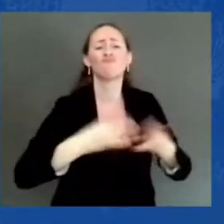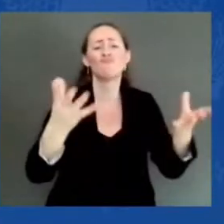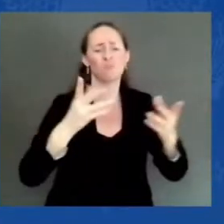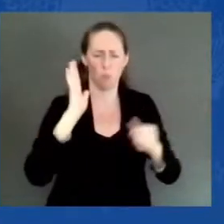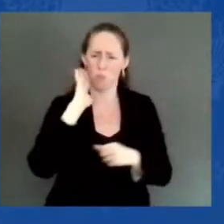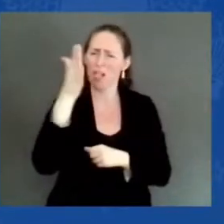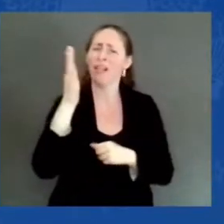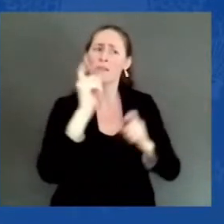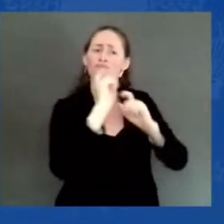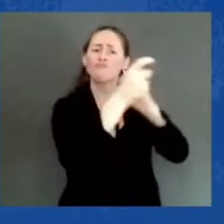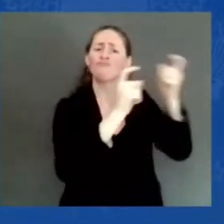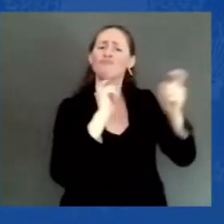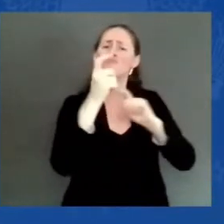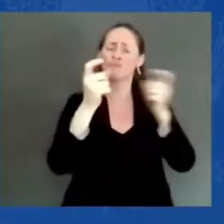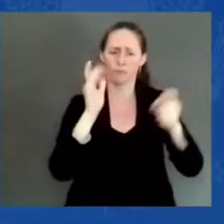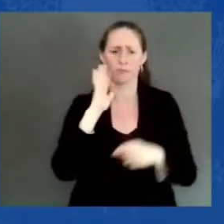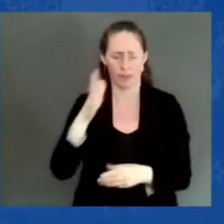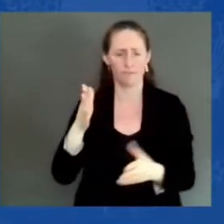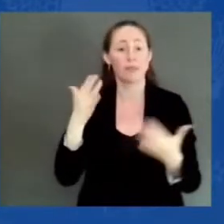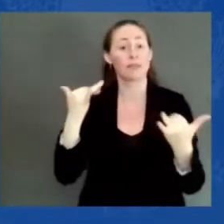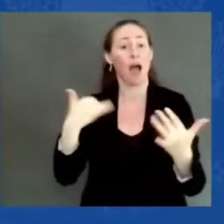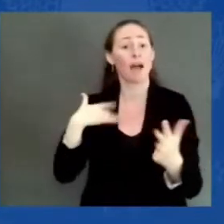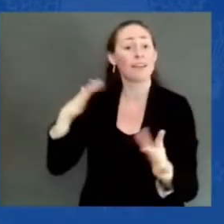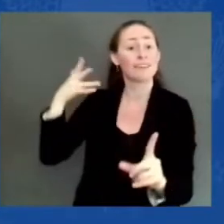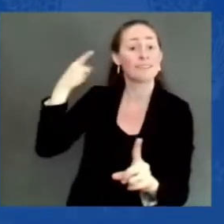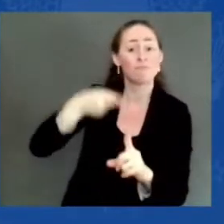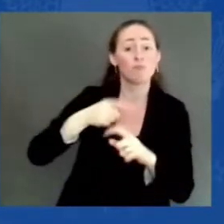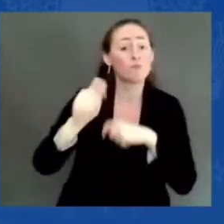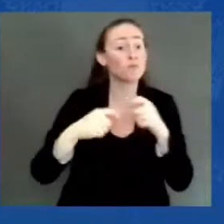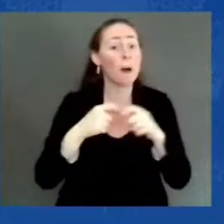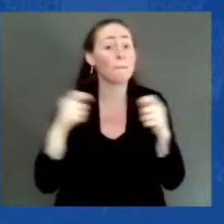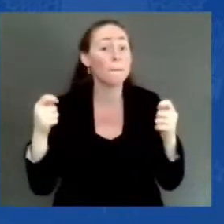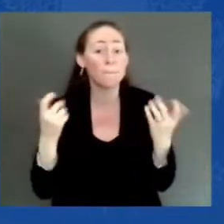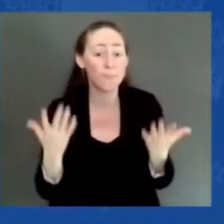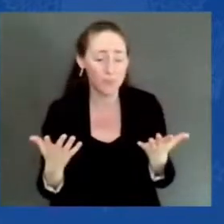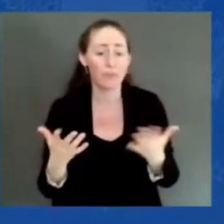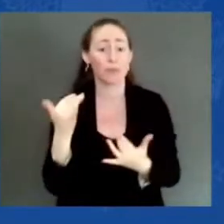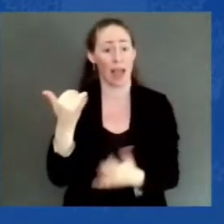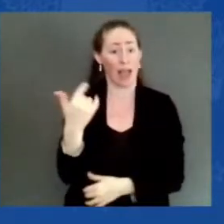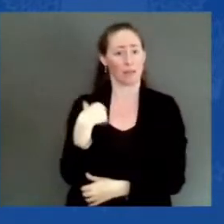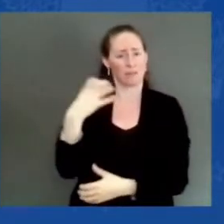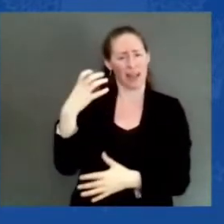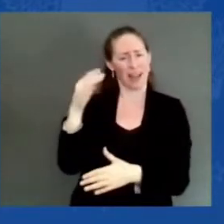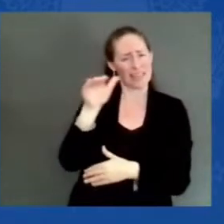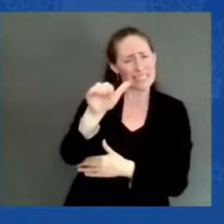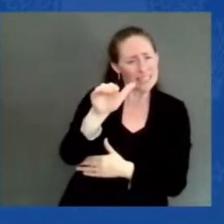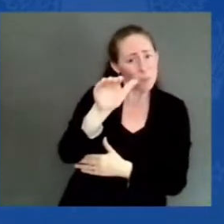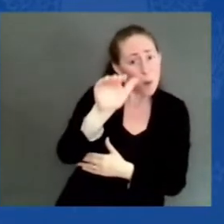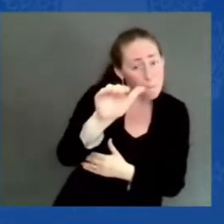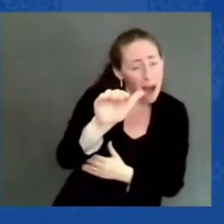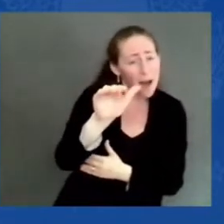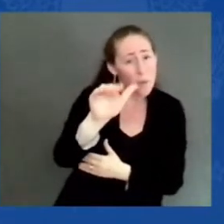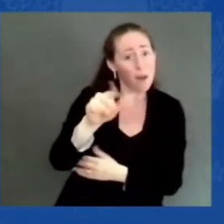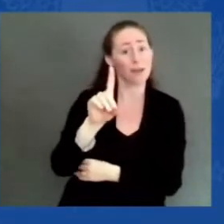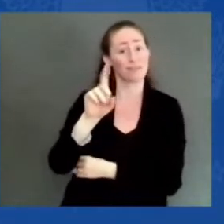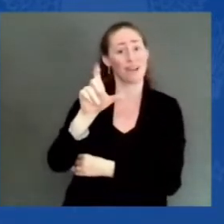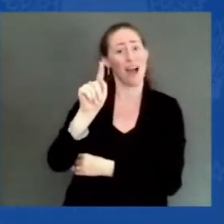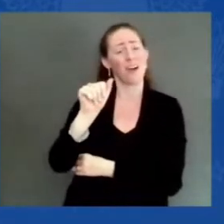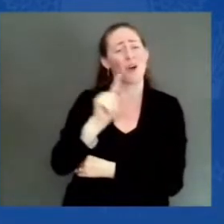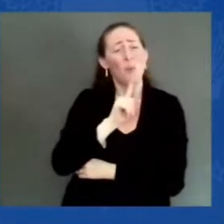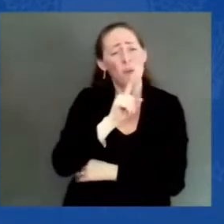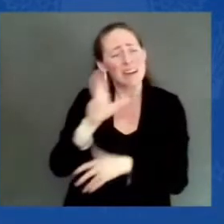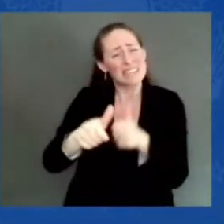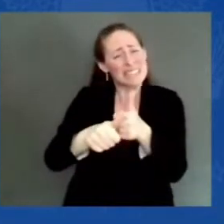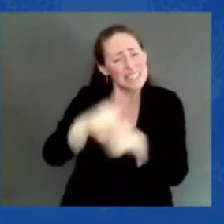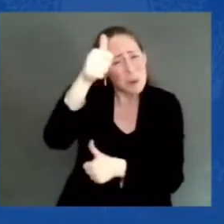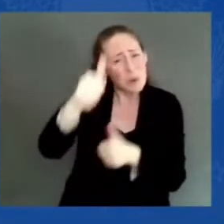this. The threat of the Delta virus remains real, but we are prepared. We have the